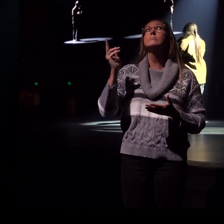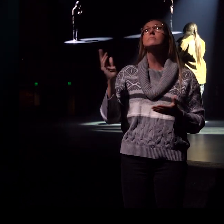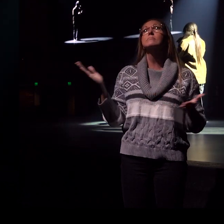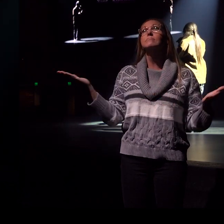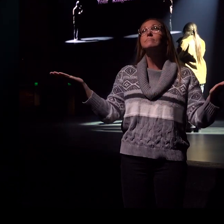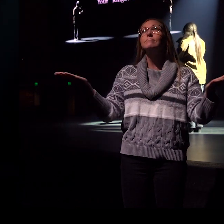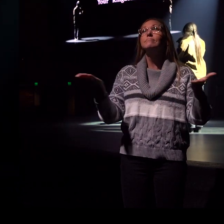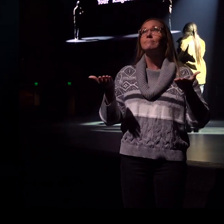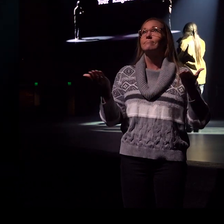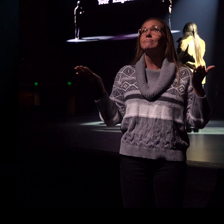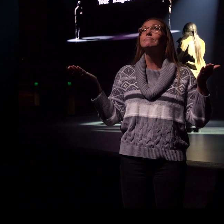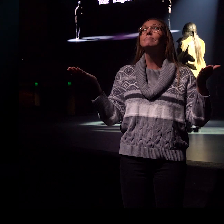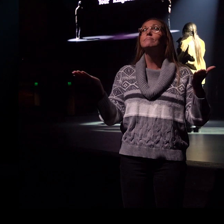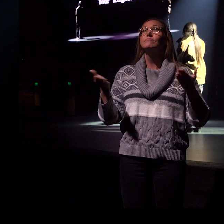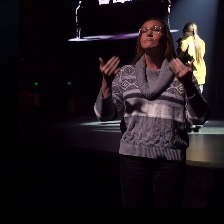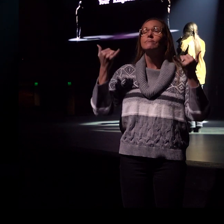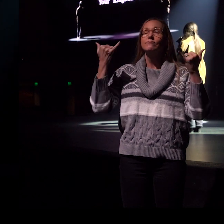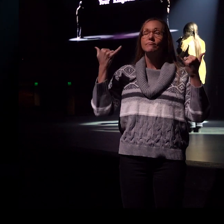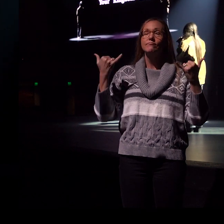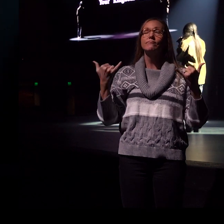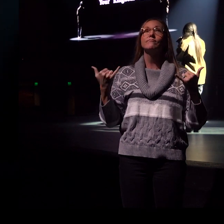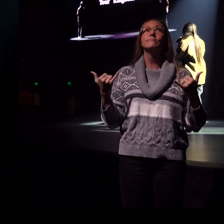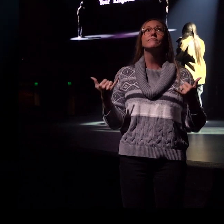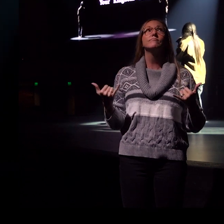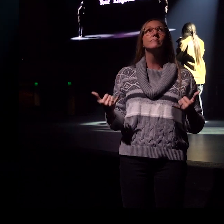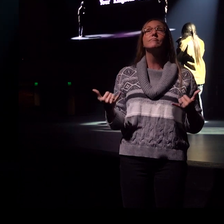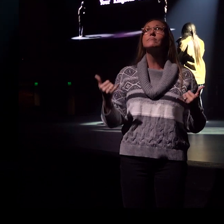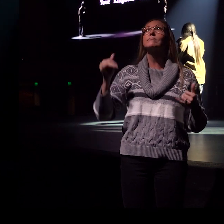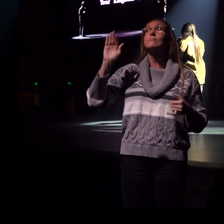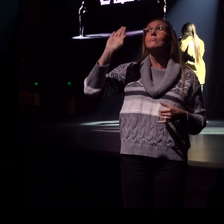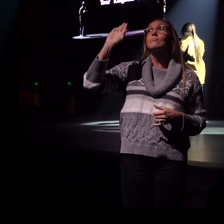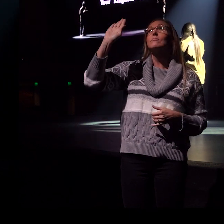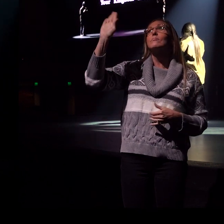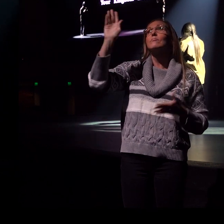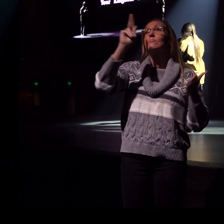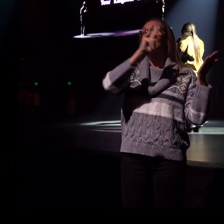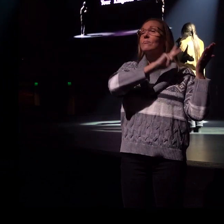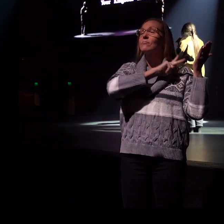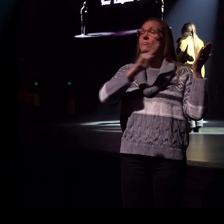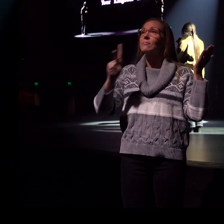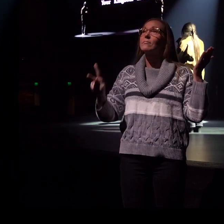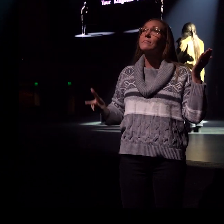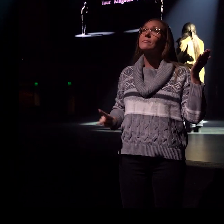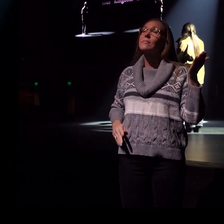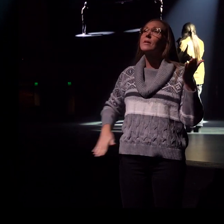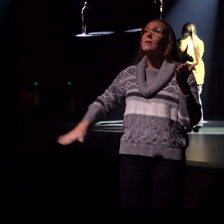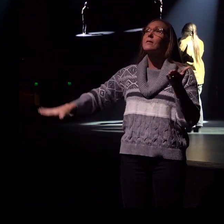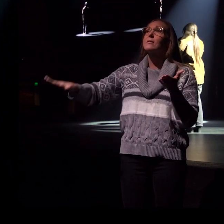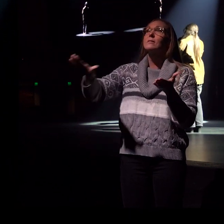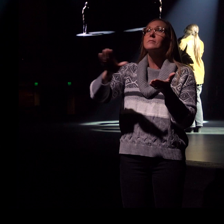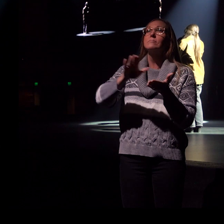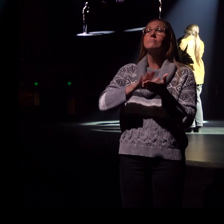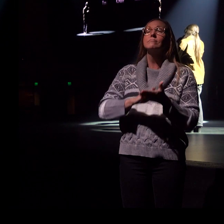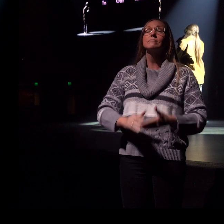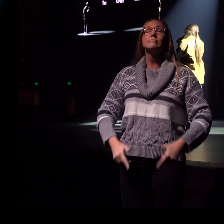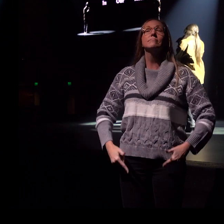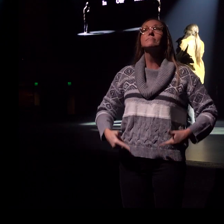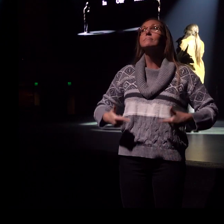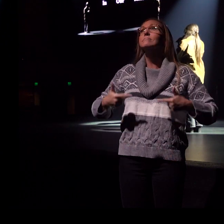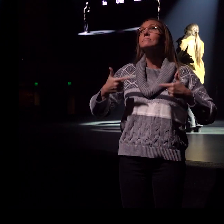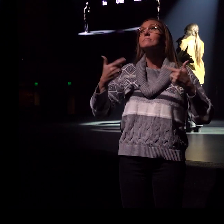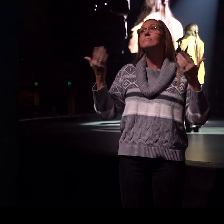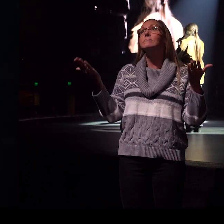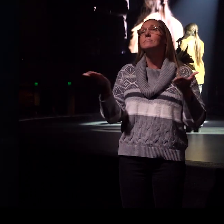truth. Here and now, your kingdom lives.